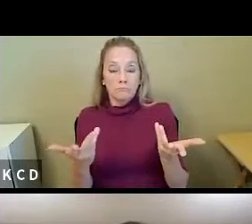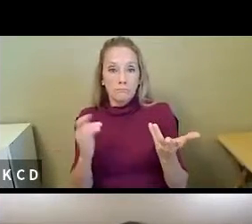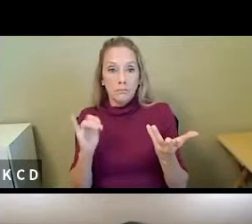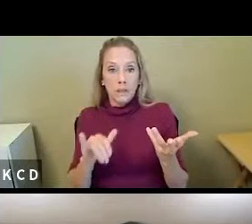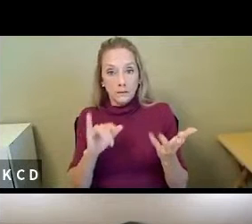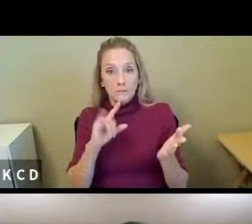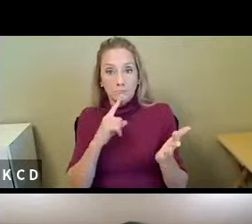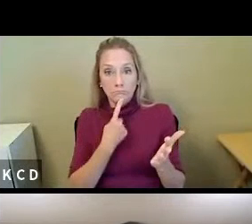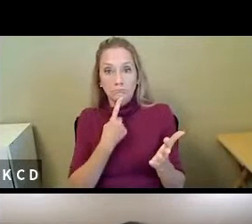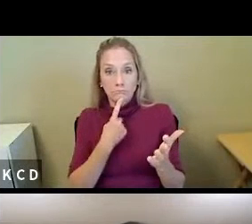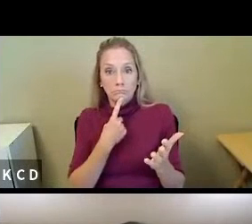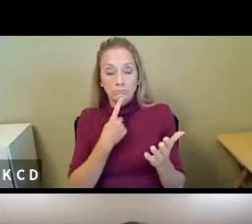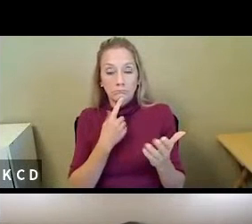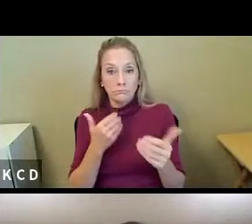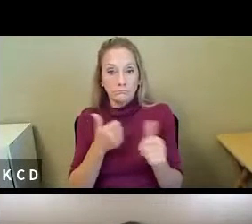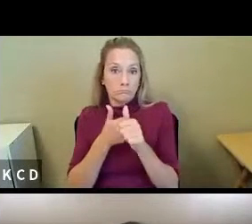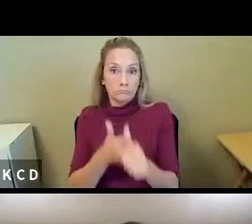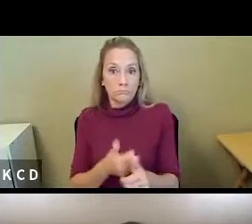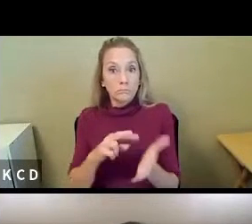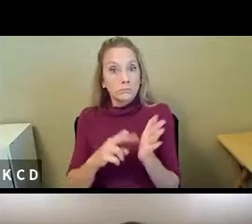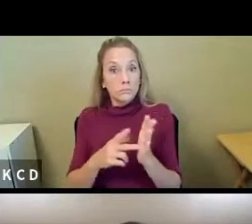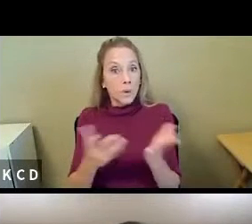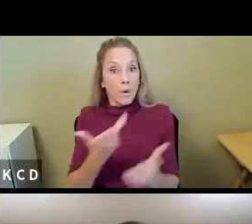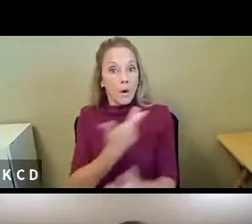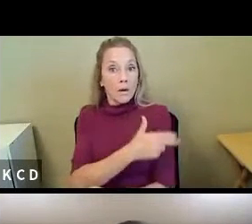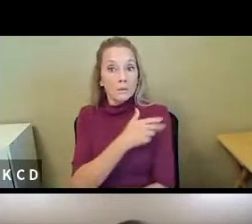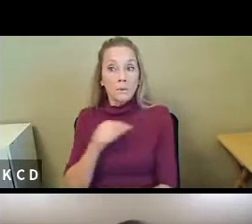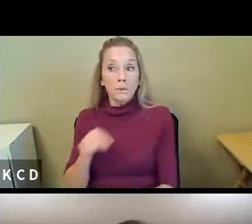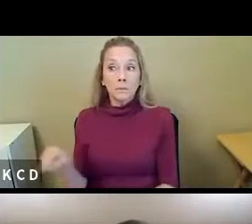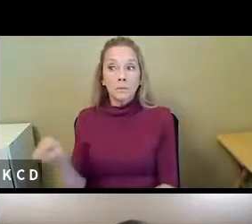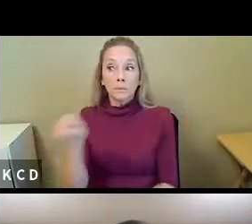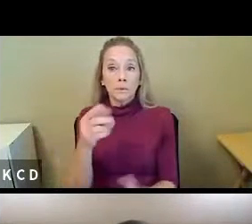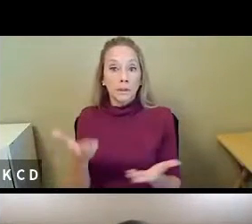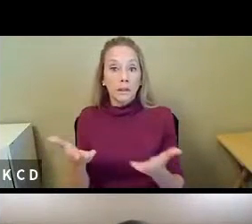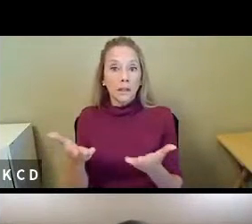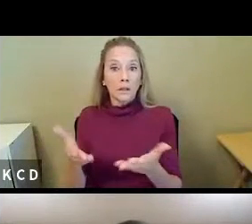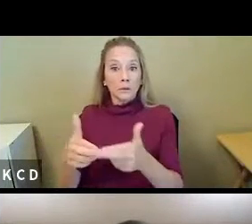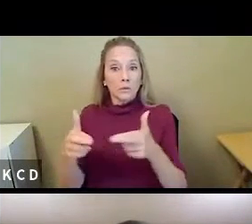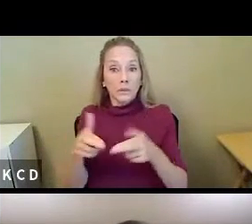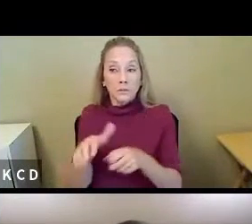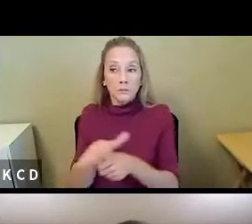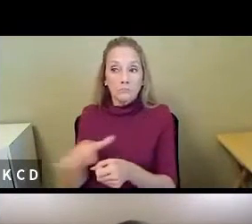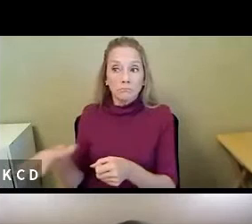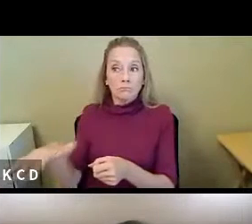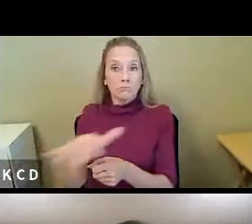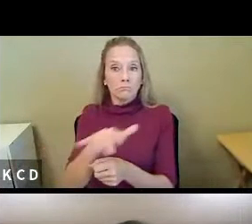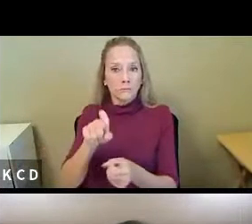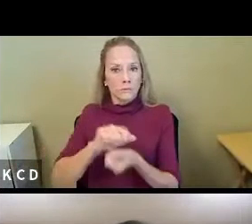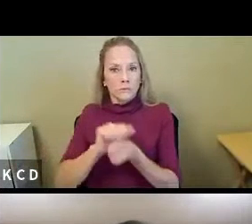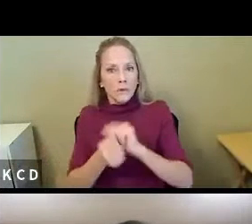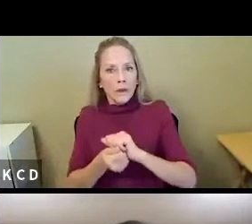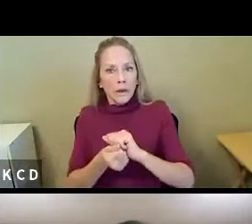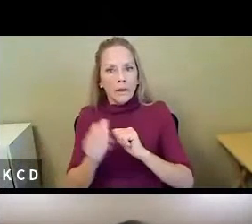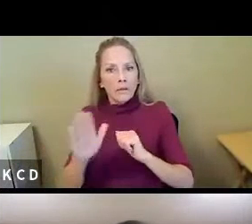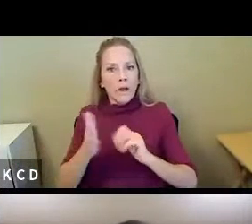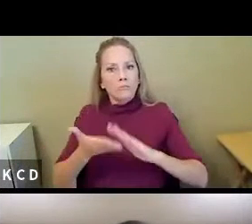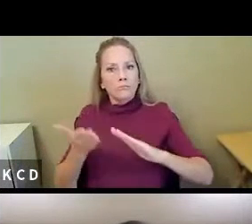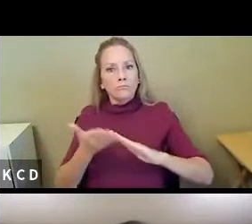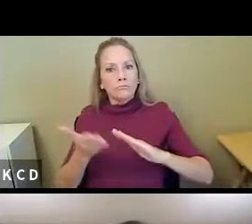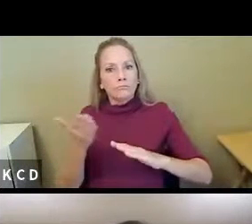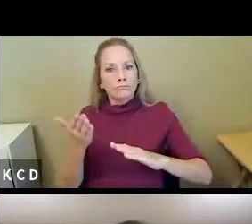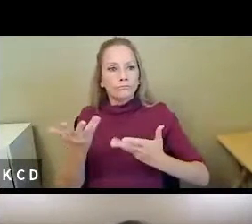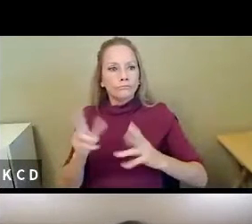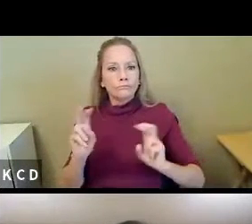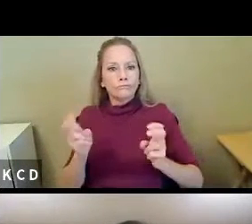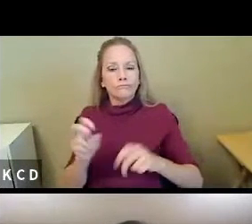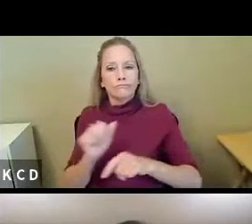that should indicate that the hospitals in the region overall have had to have a significant change in how they function, how they operate